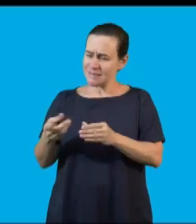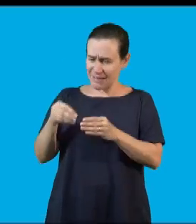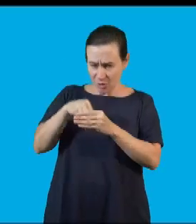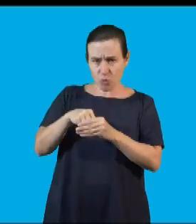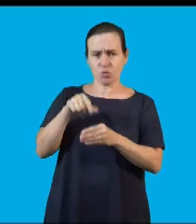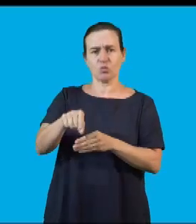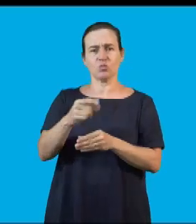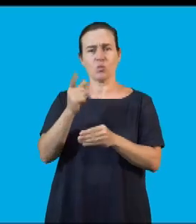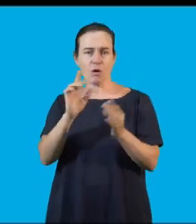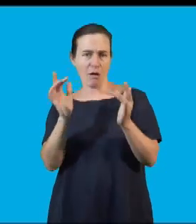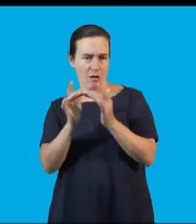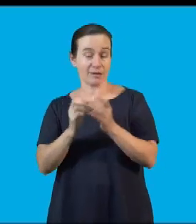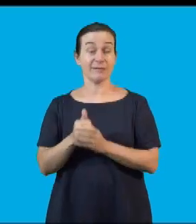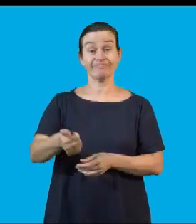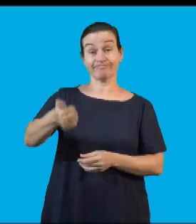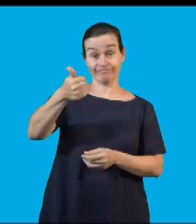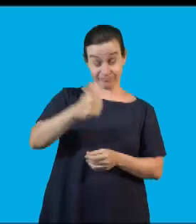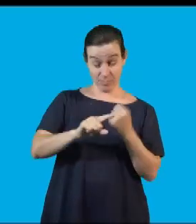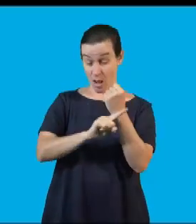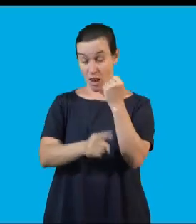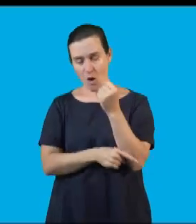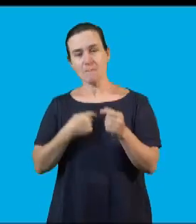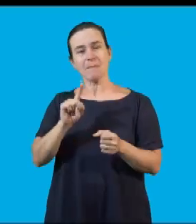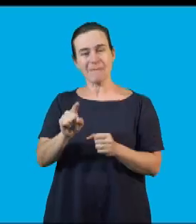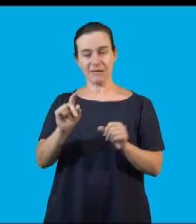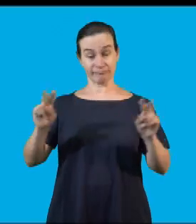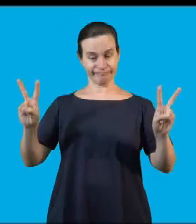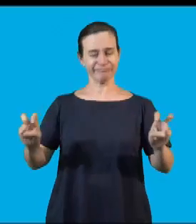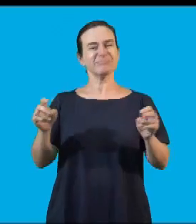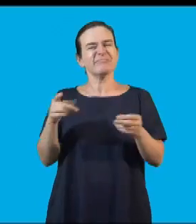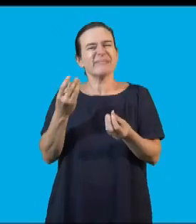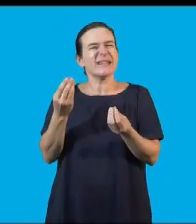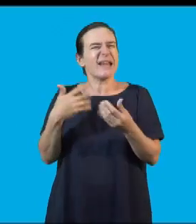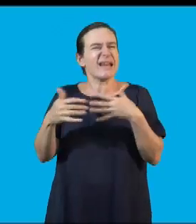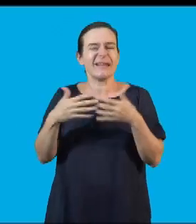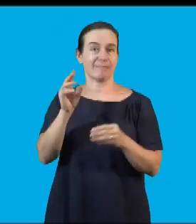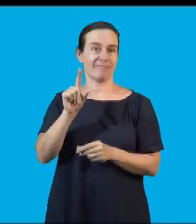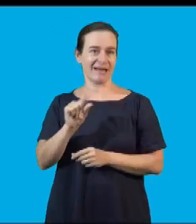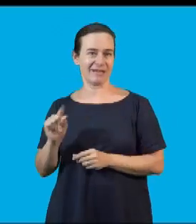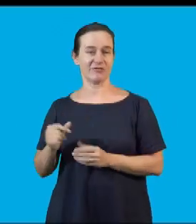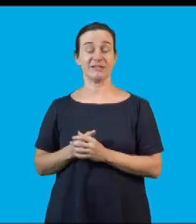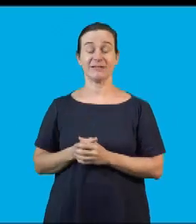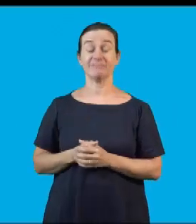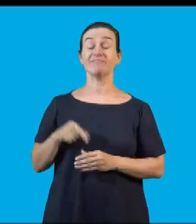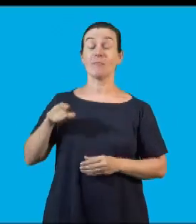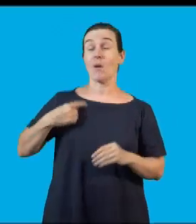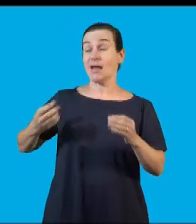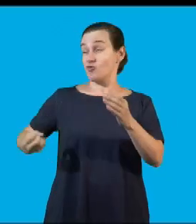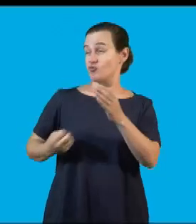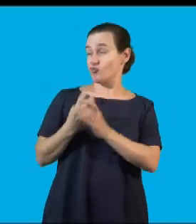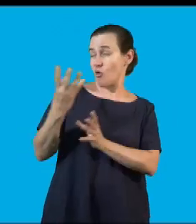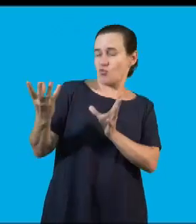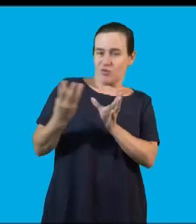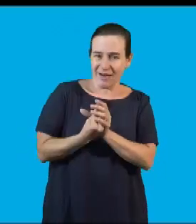poster. End with a catchy punchline to motivate the community to join. Let's grow